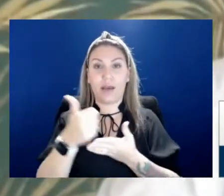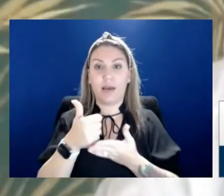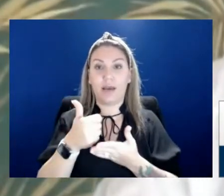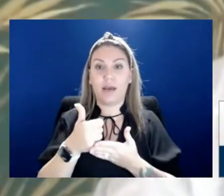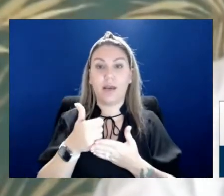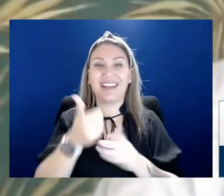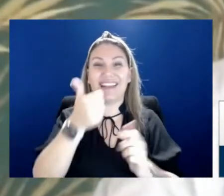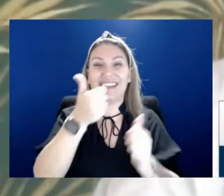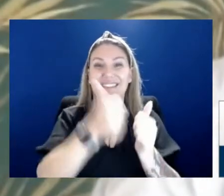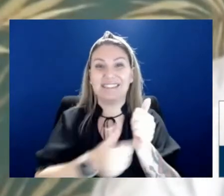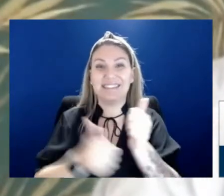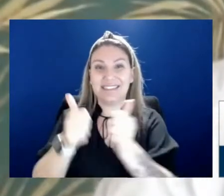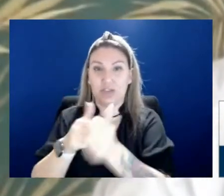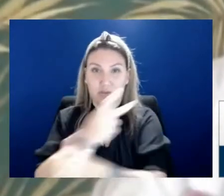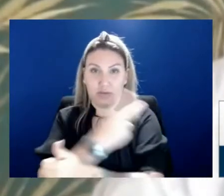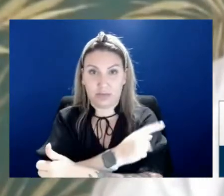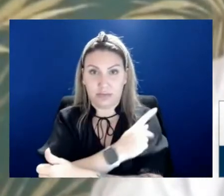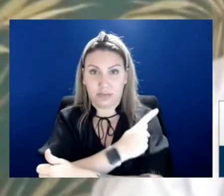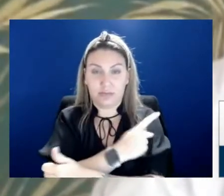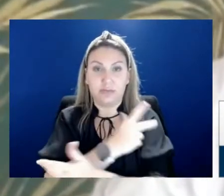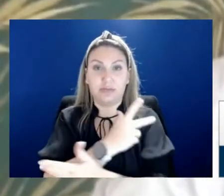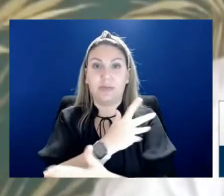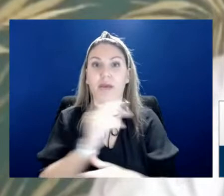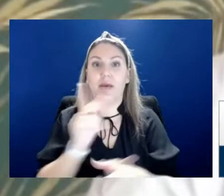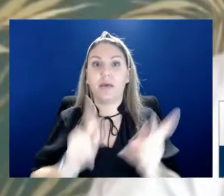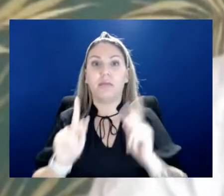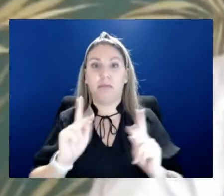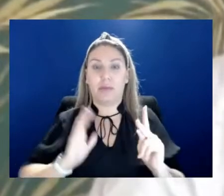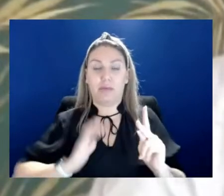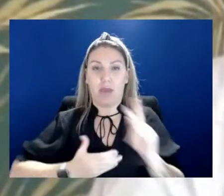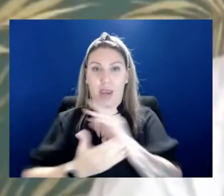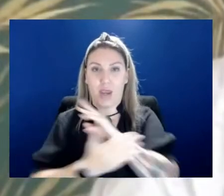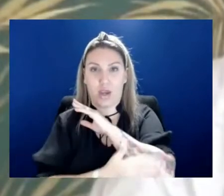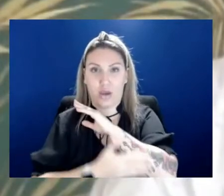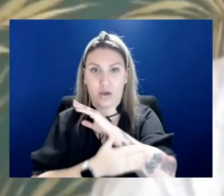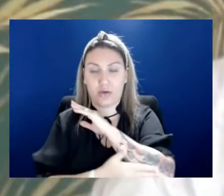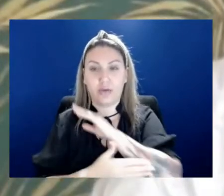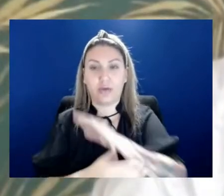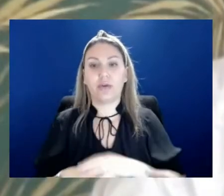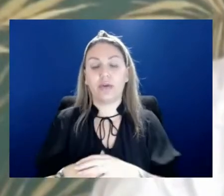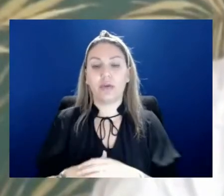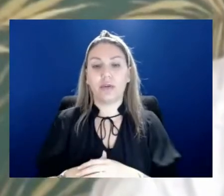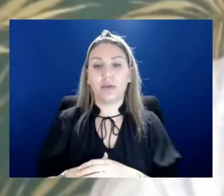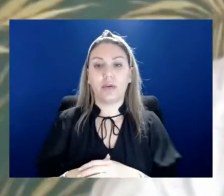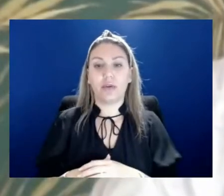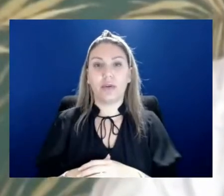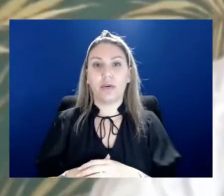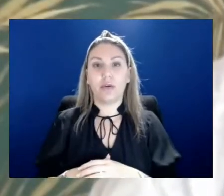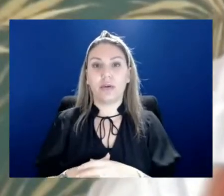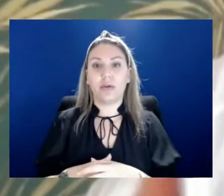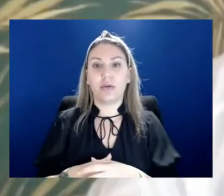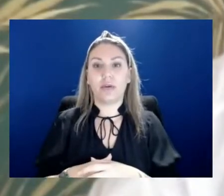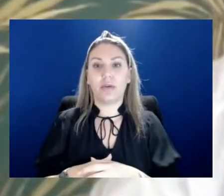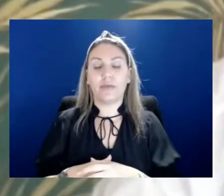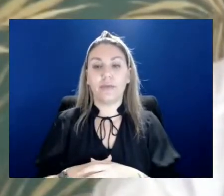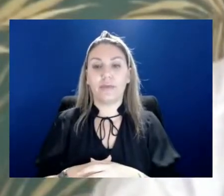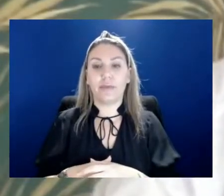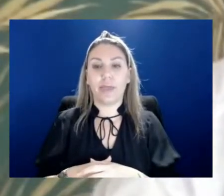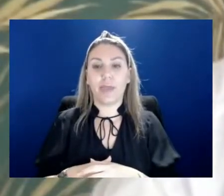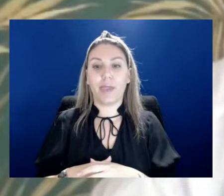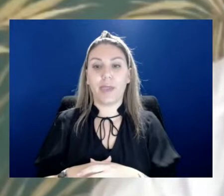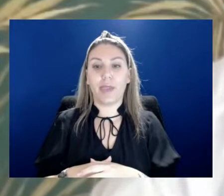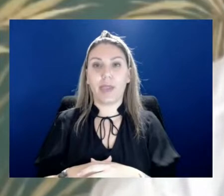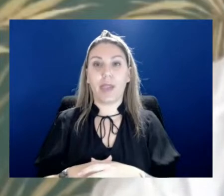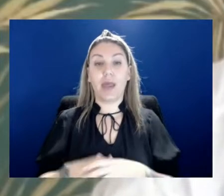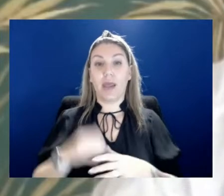each patient, to each people in our country. And this situation, if these people doesn't